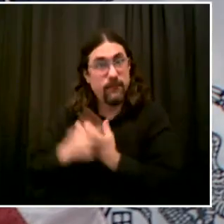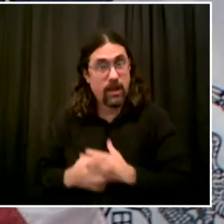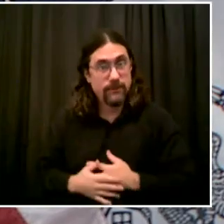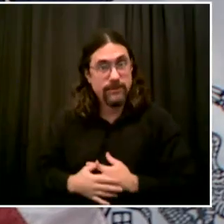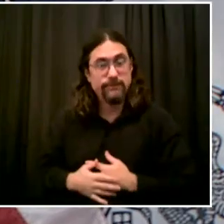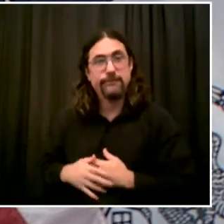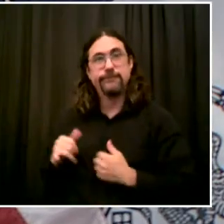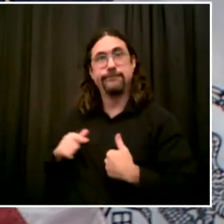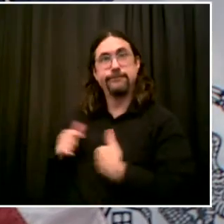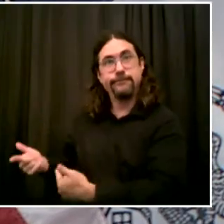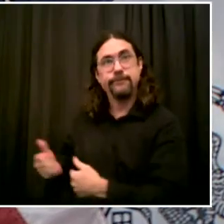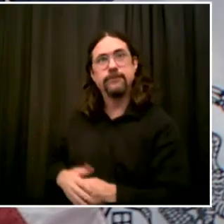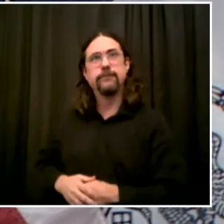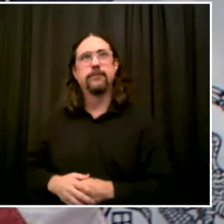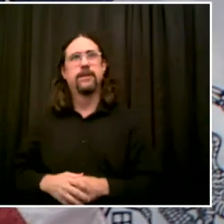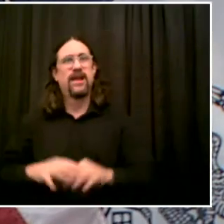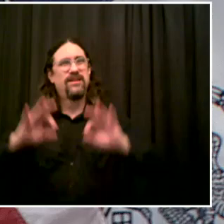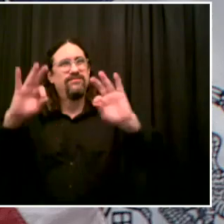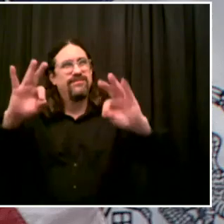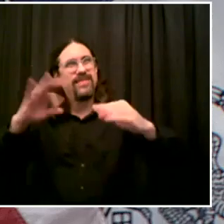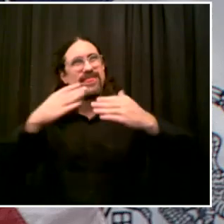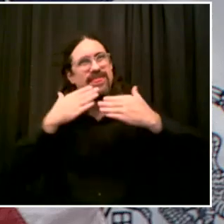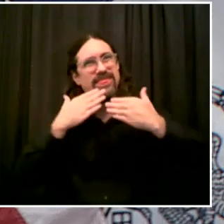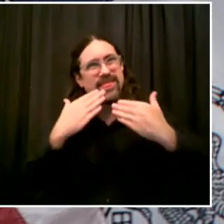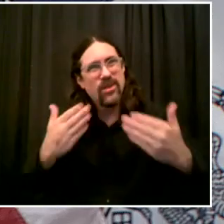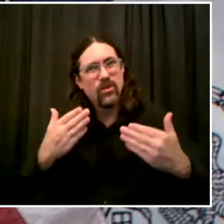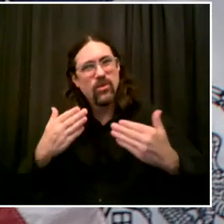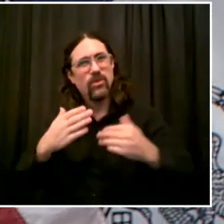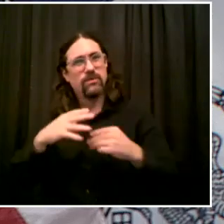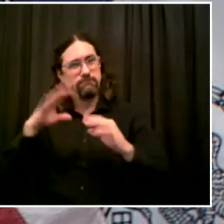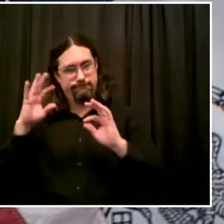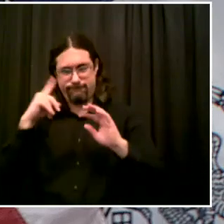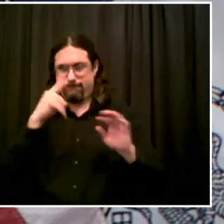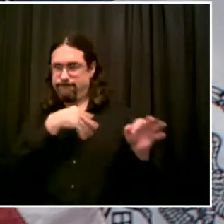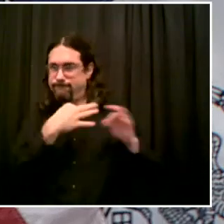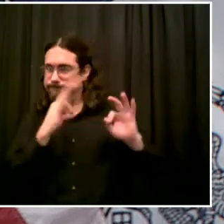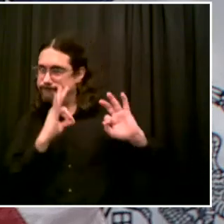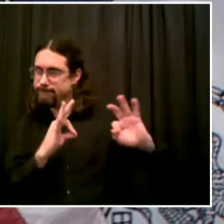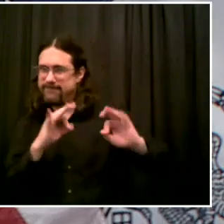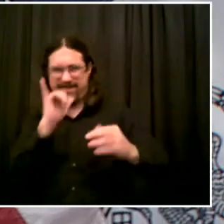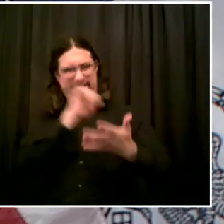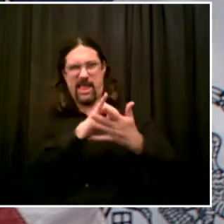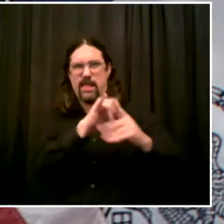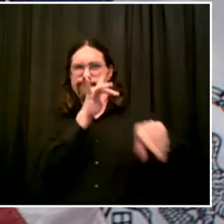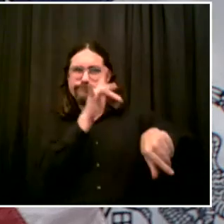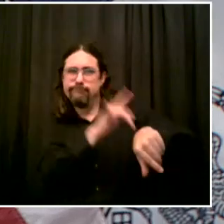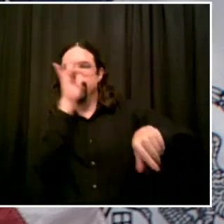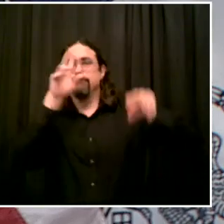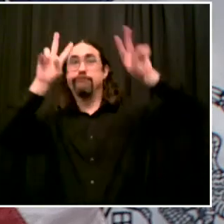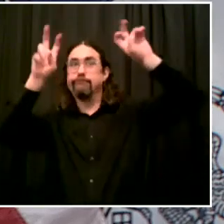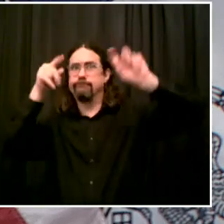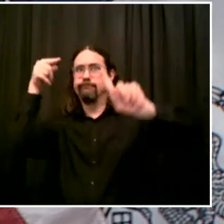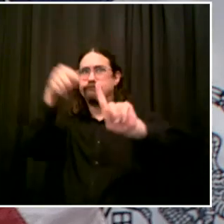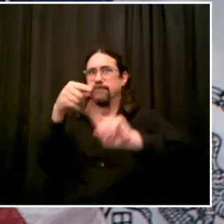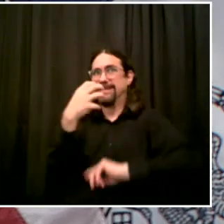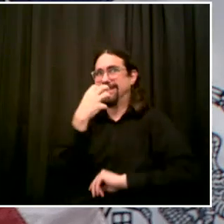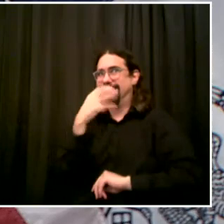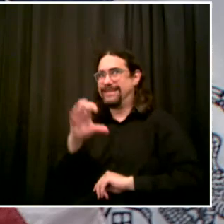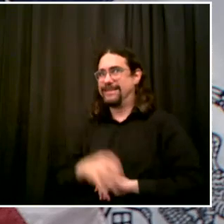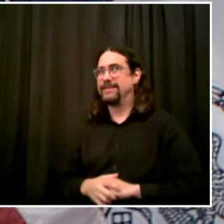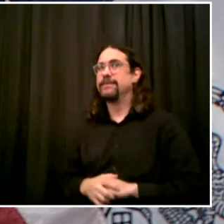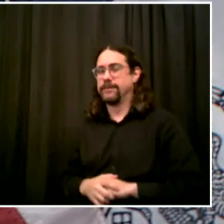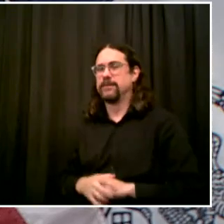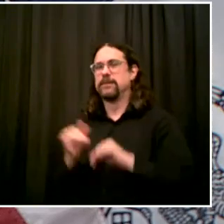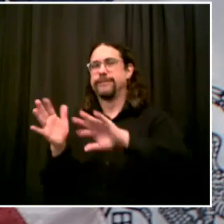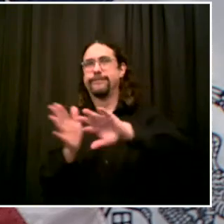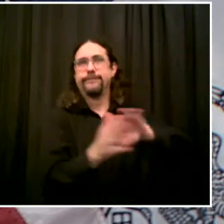the virus itself. Now look, every one of us is looking at what's happening around the rest of the country, and it is scary, let's be honest, to see